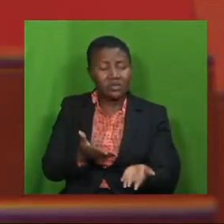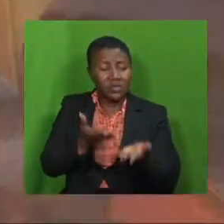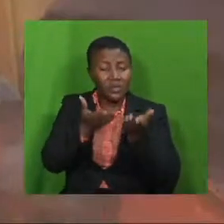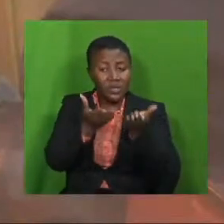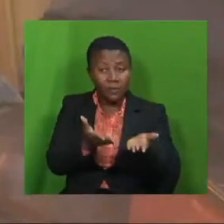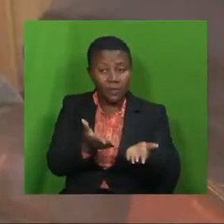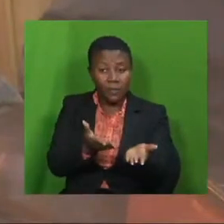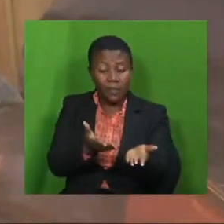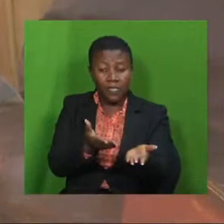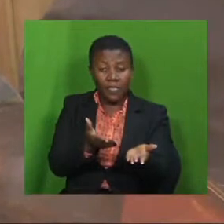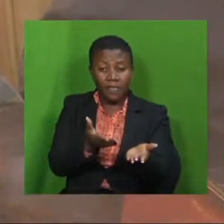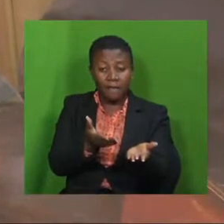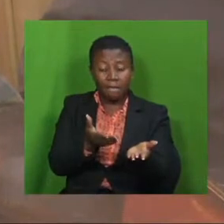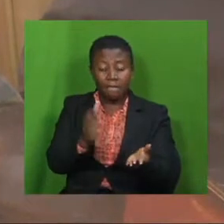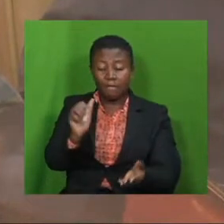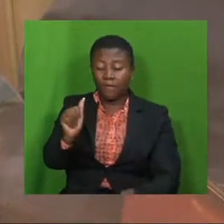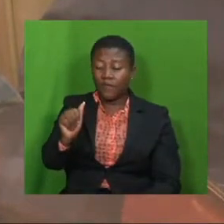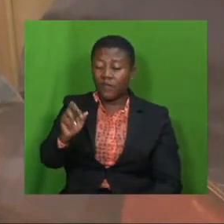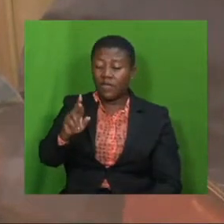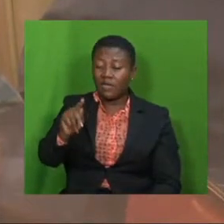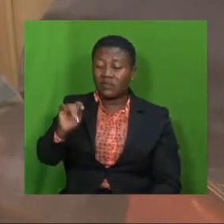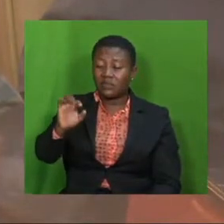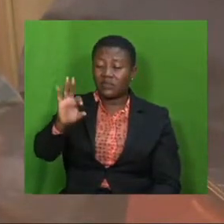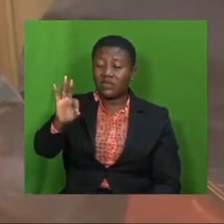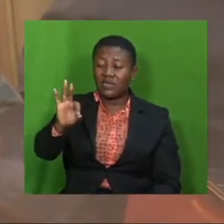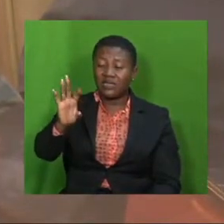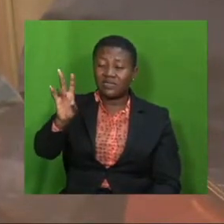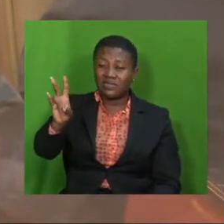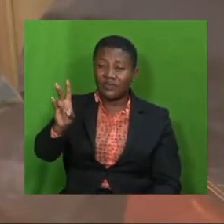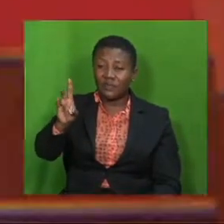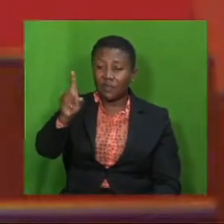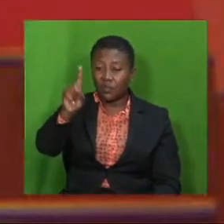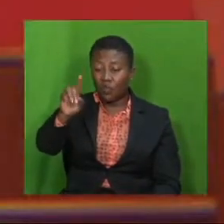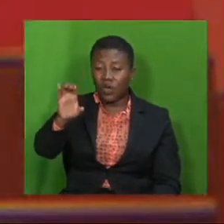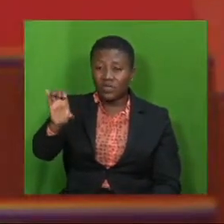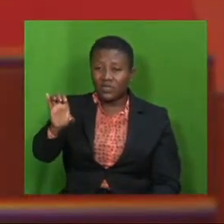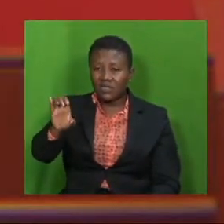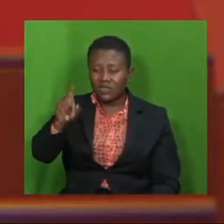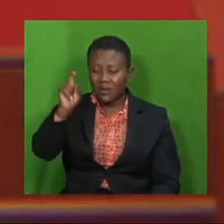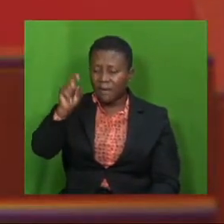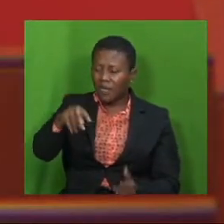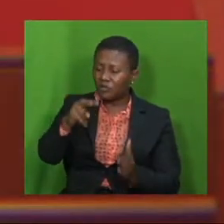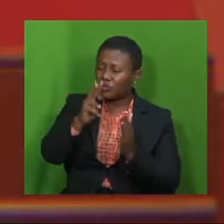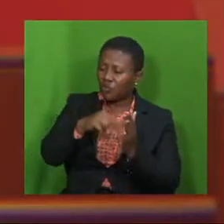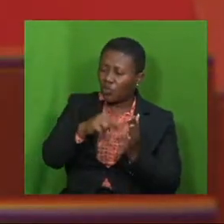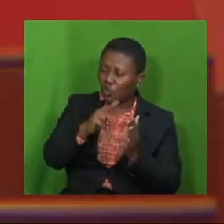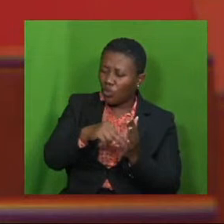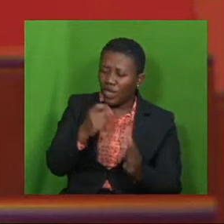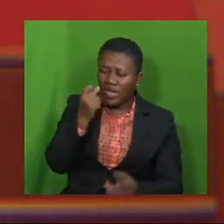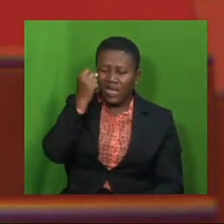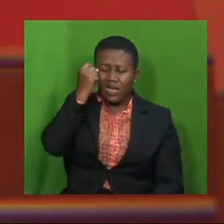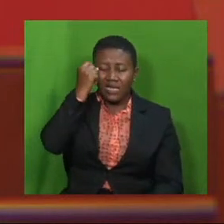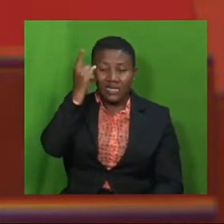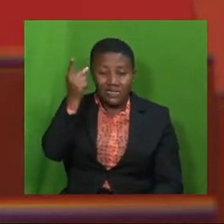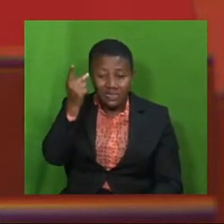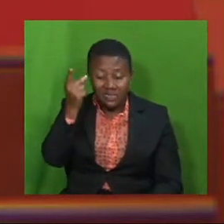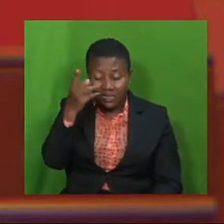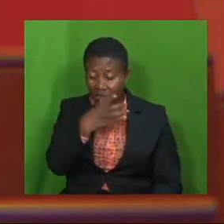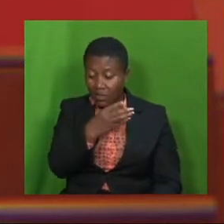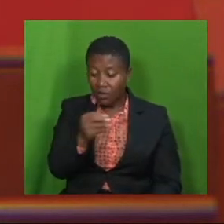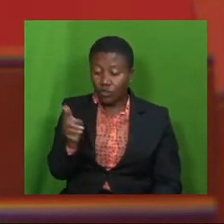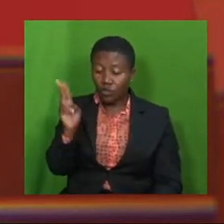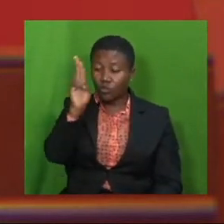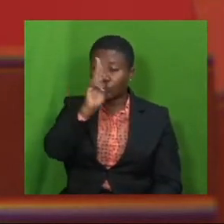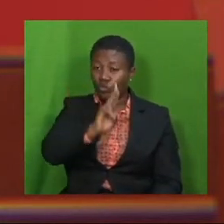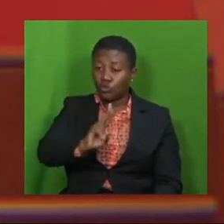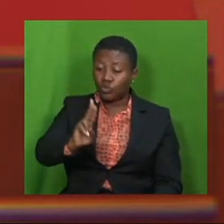that Article 97(1)(c) be read, understood, and applied as it provided for